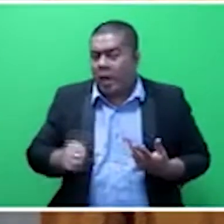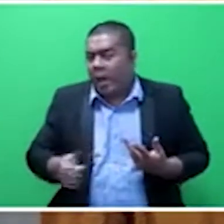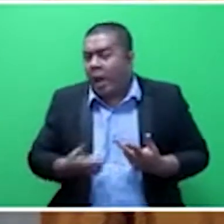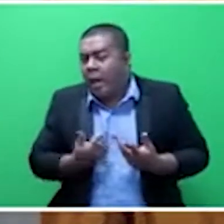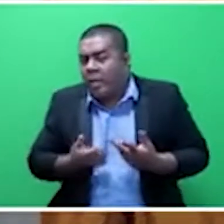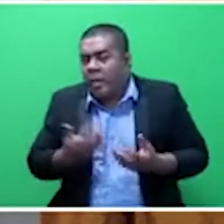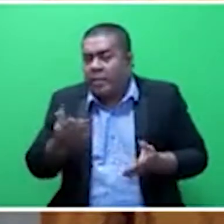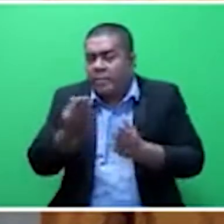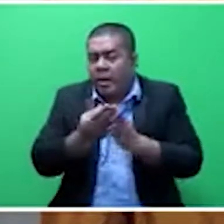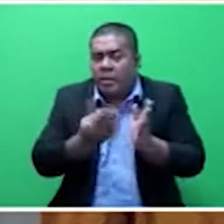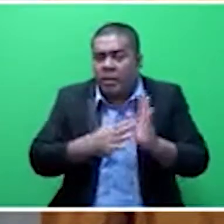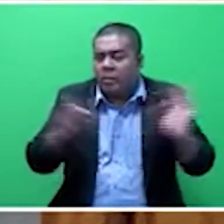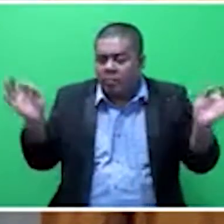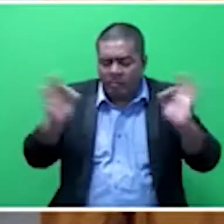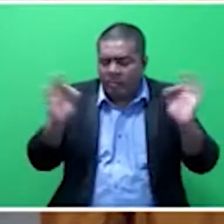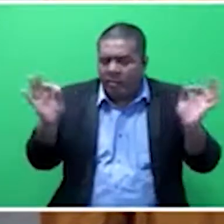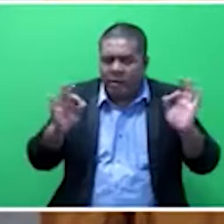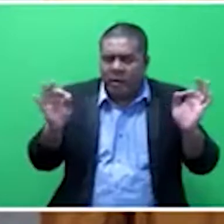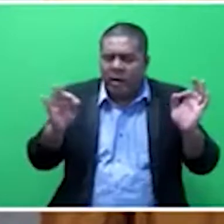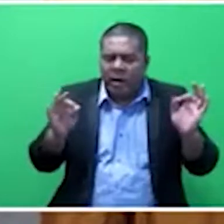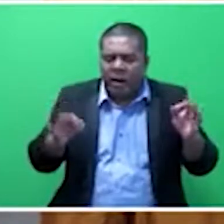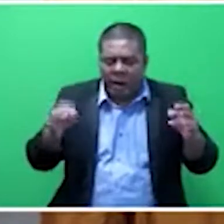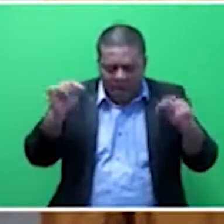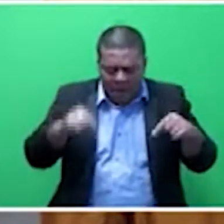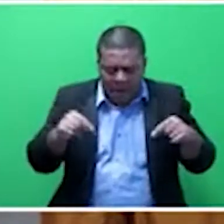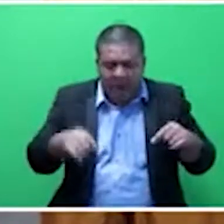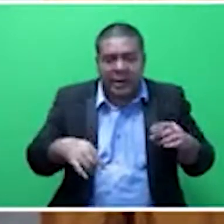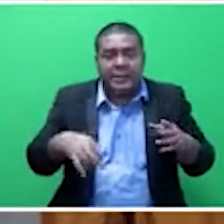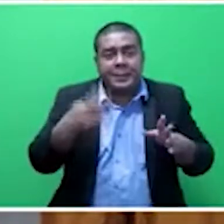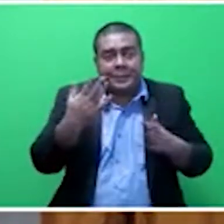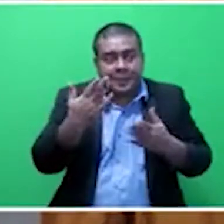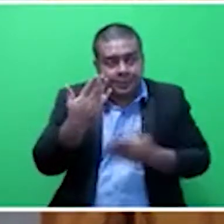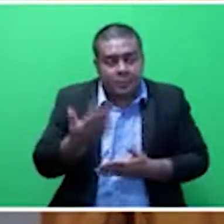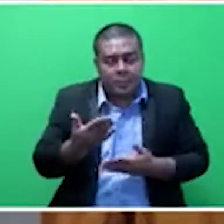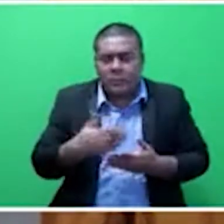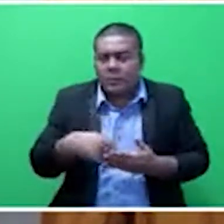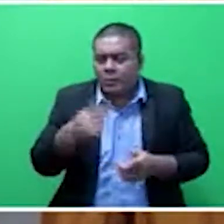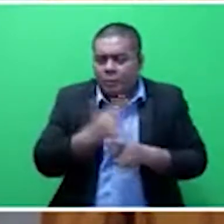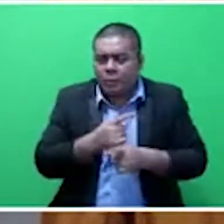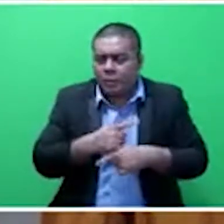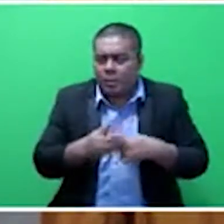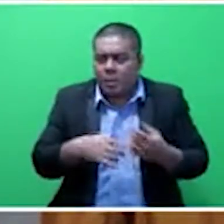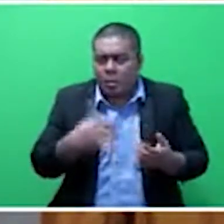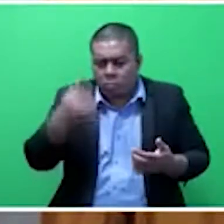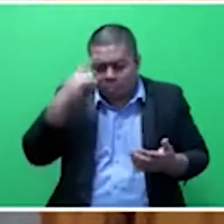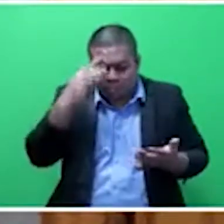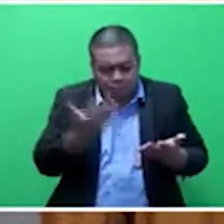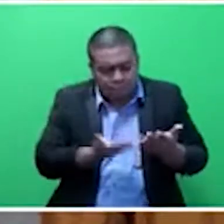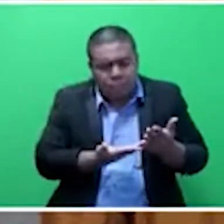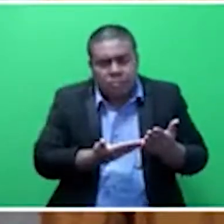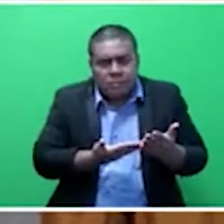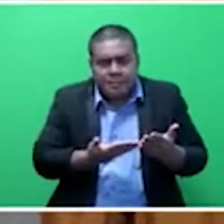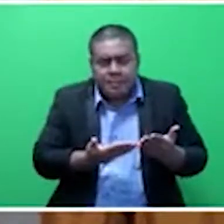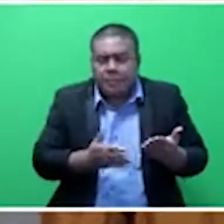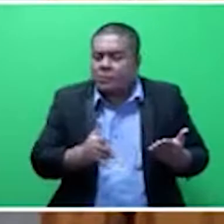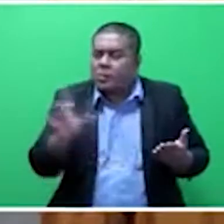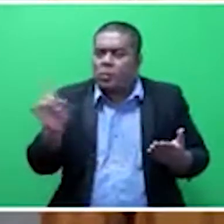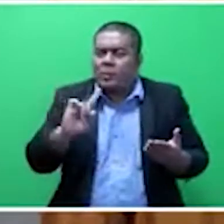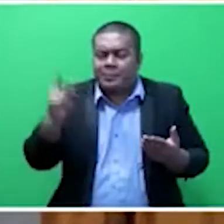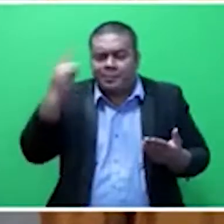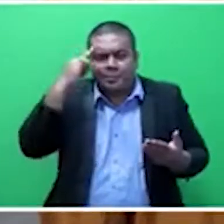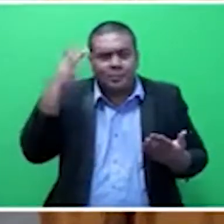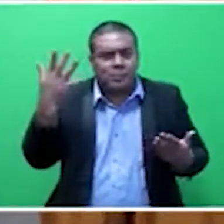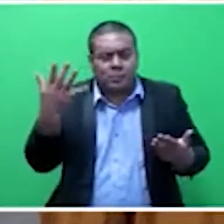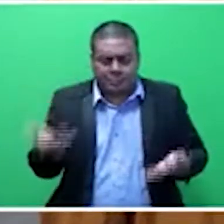here, Honorable Konodani talking about sense. What sense he got talking without any alternative budget